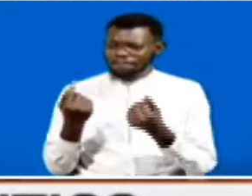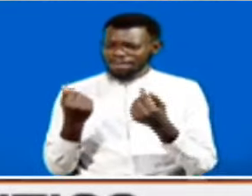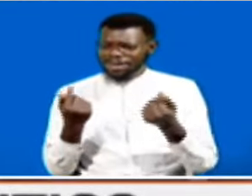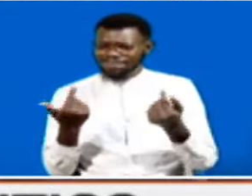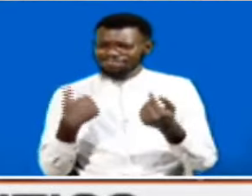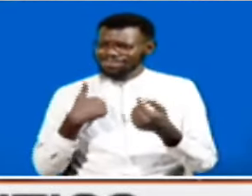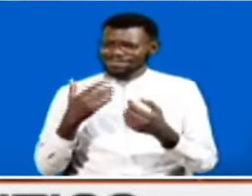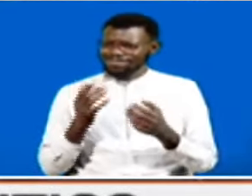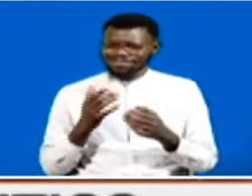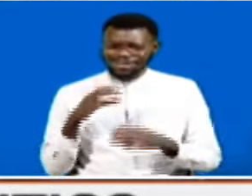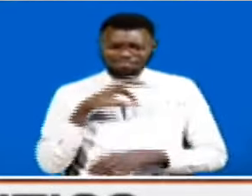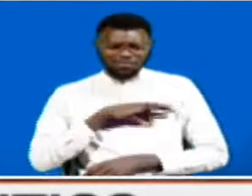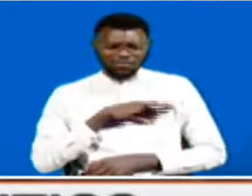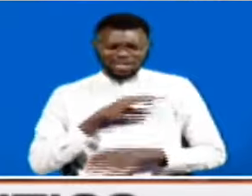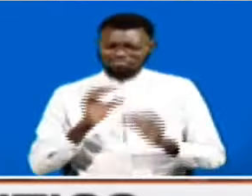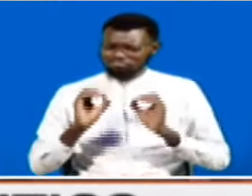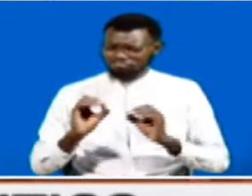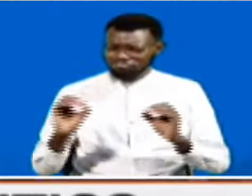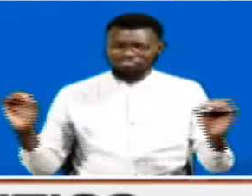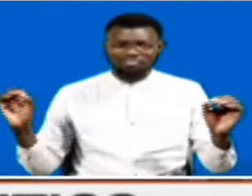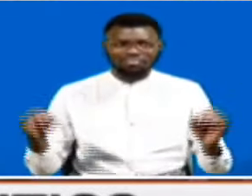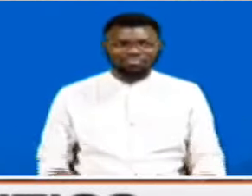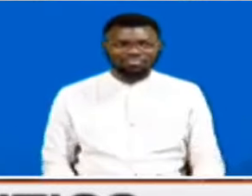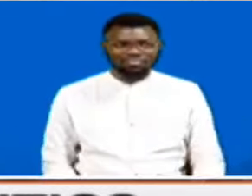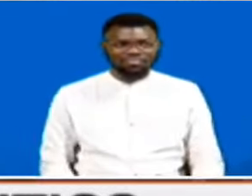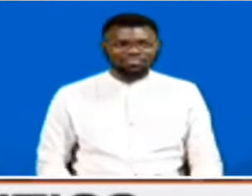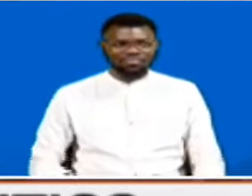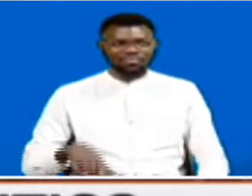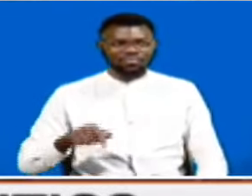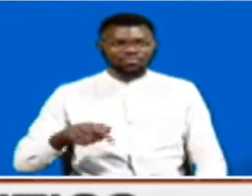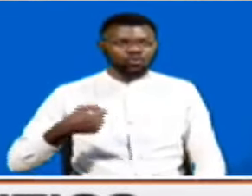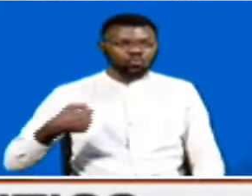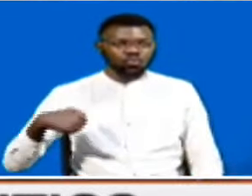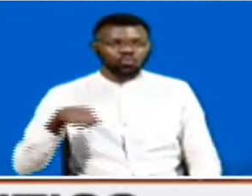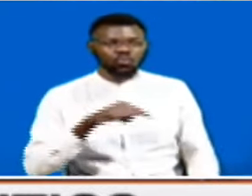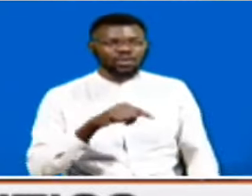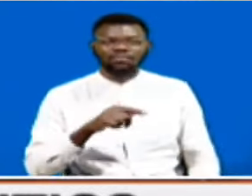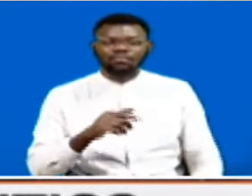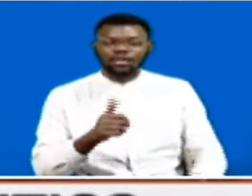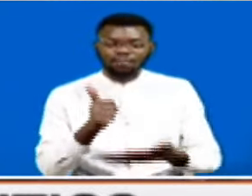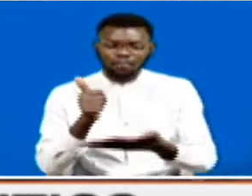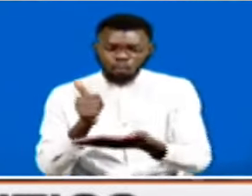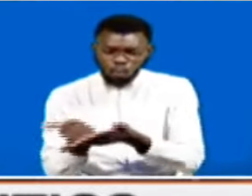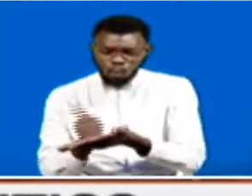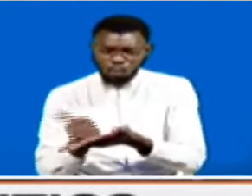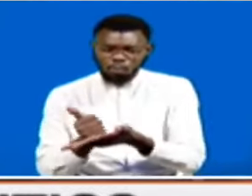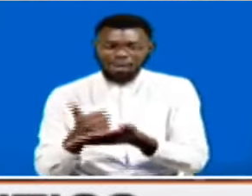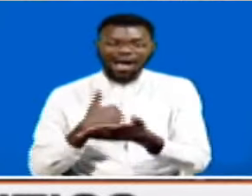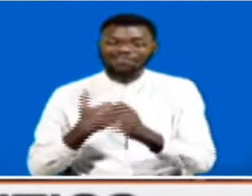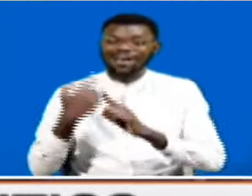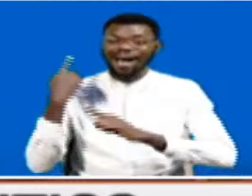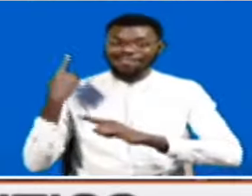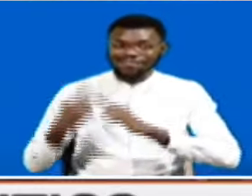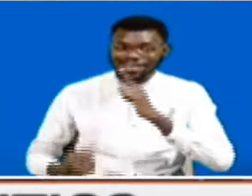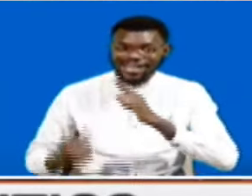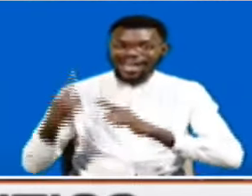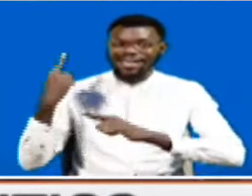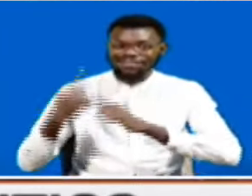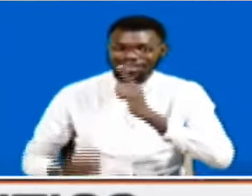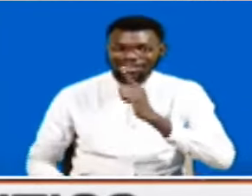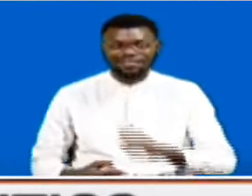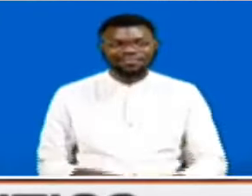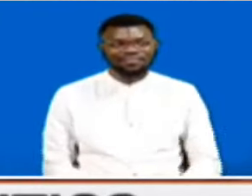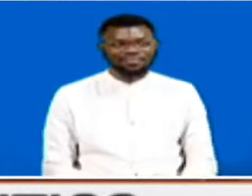money at all. And we are audited every year.